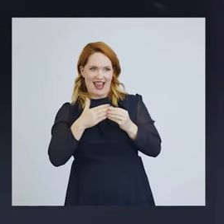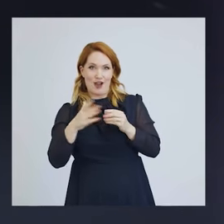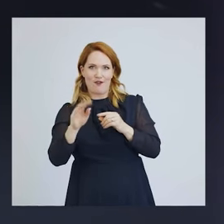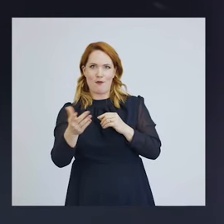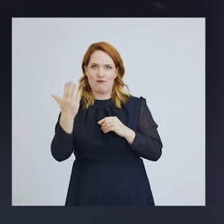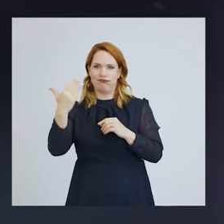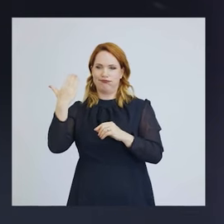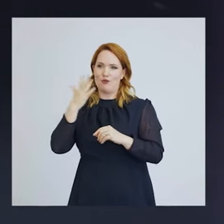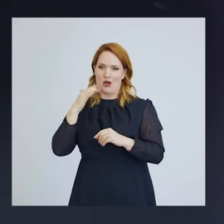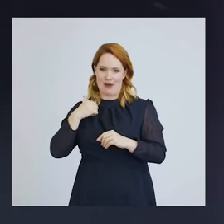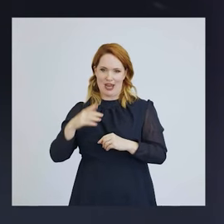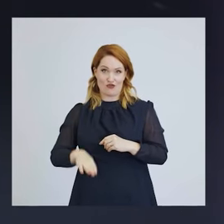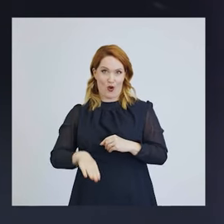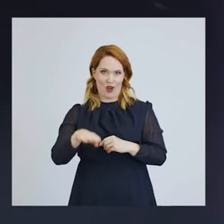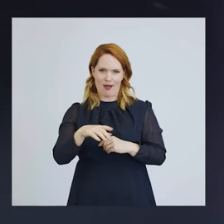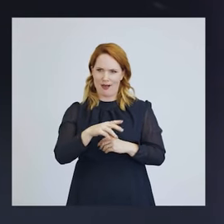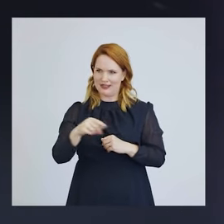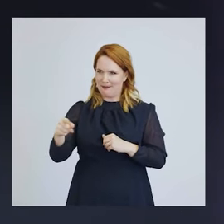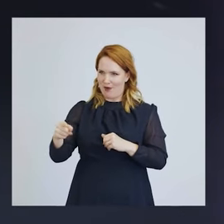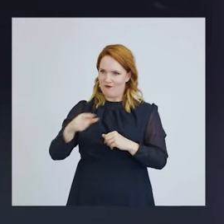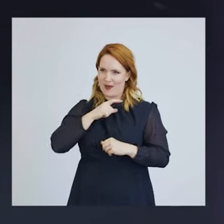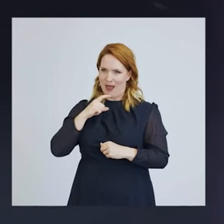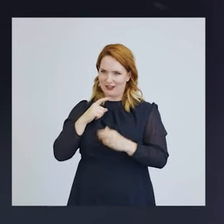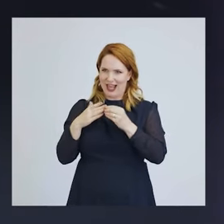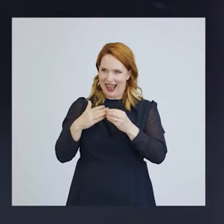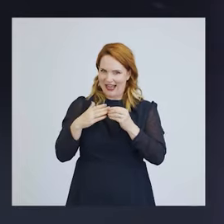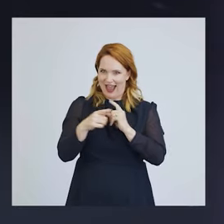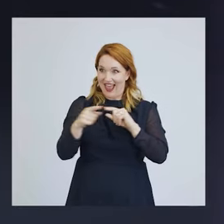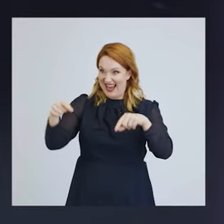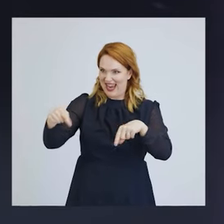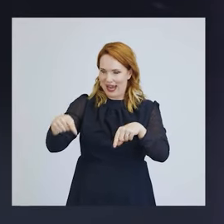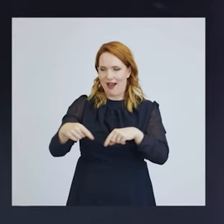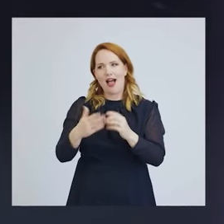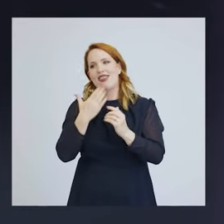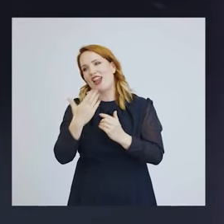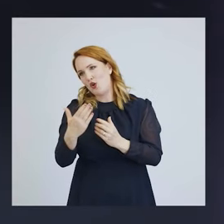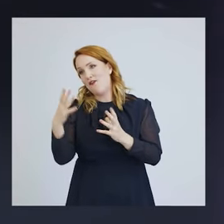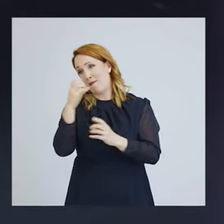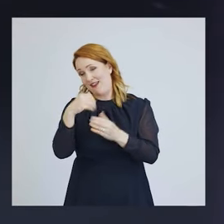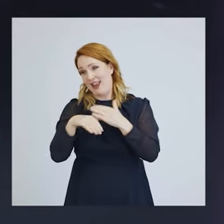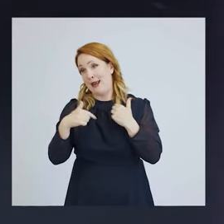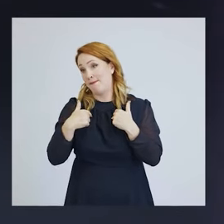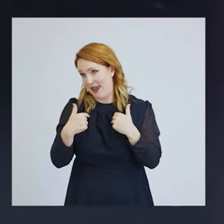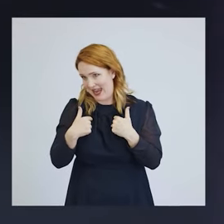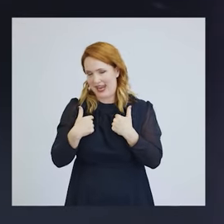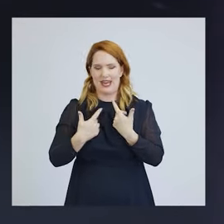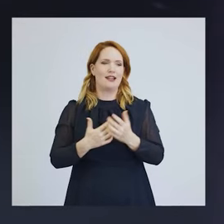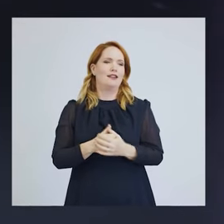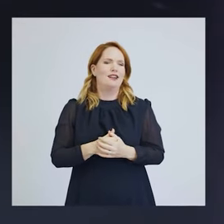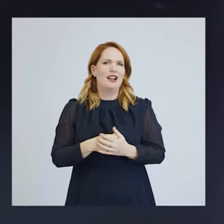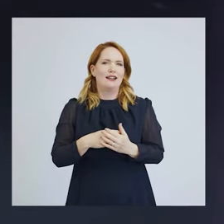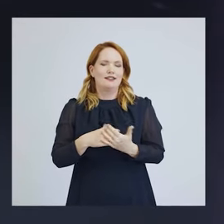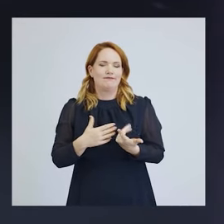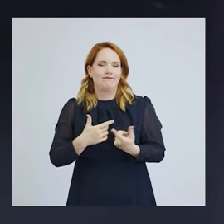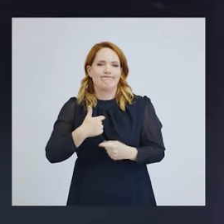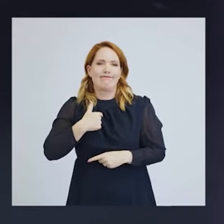back then. And I just want to say thank you for believing in me. Miracles are true. I'm standing here today because I was a little punk. Me and one of my other brothers,